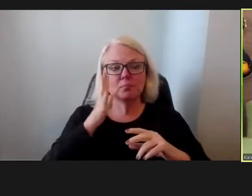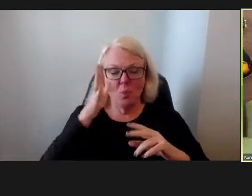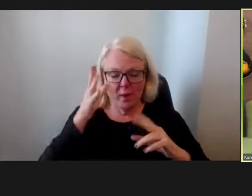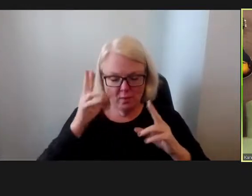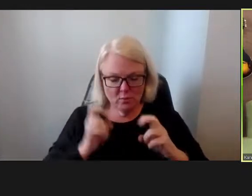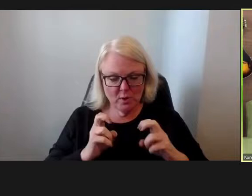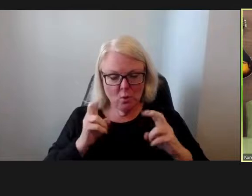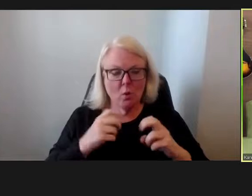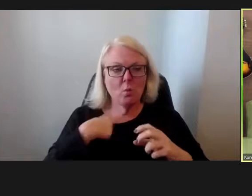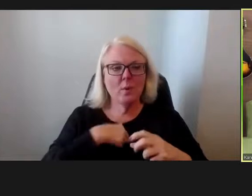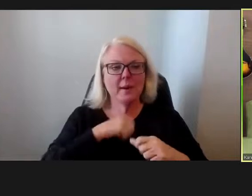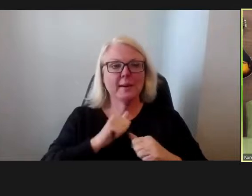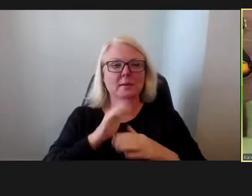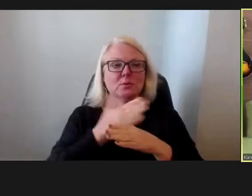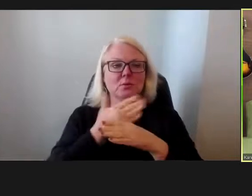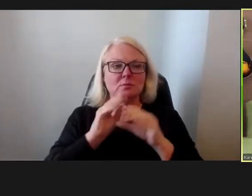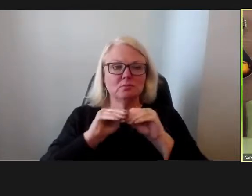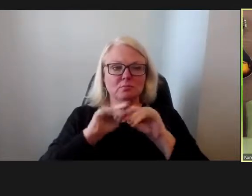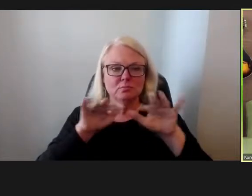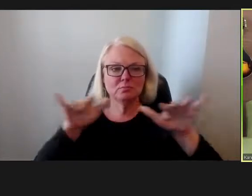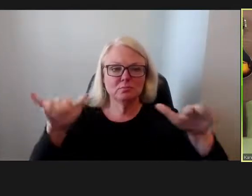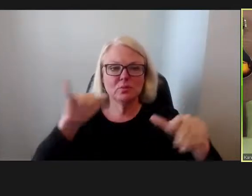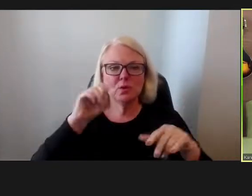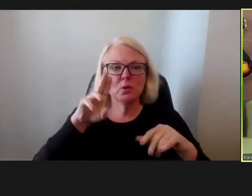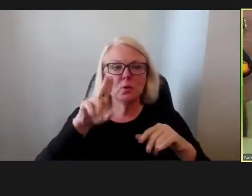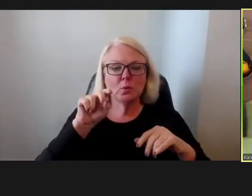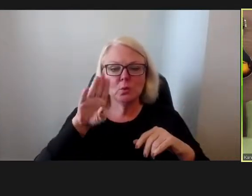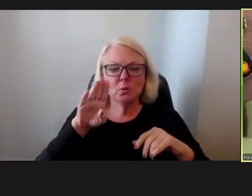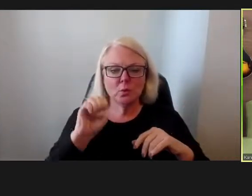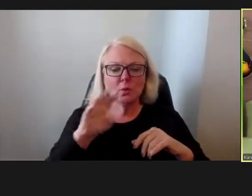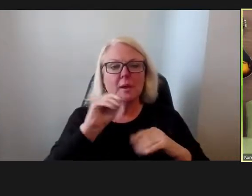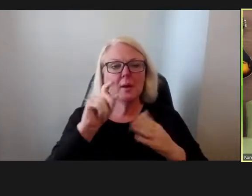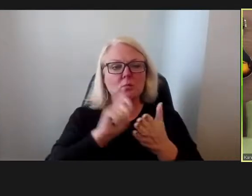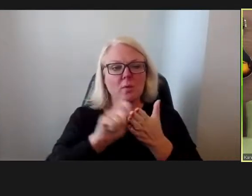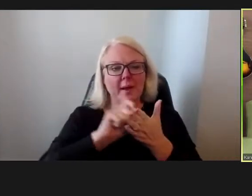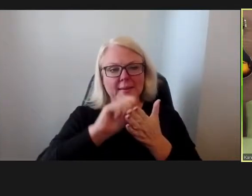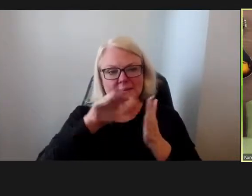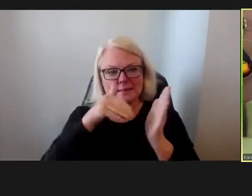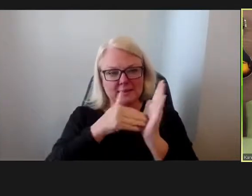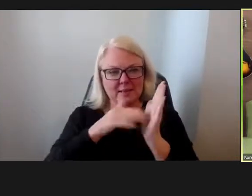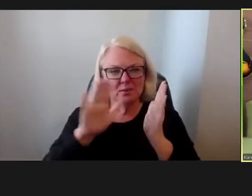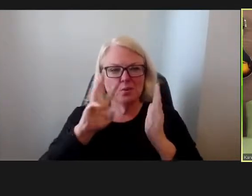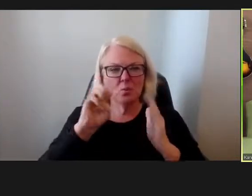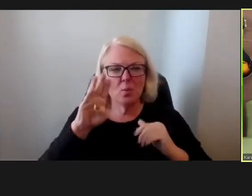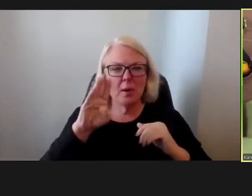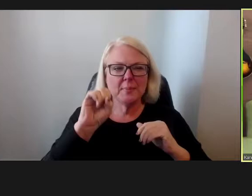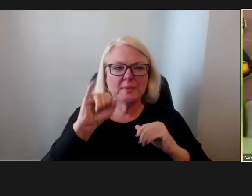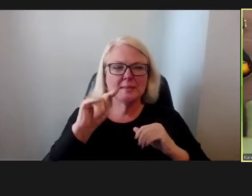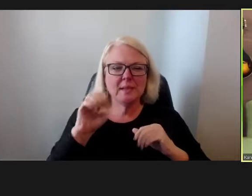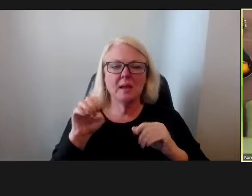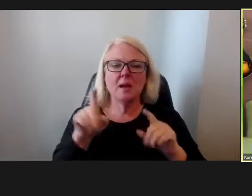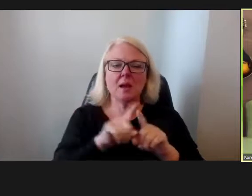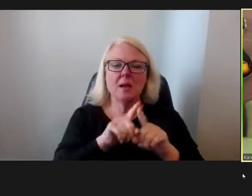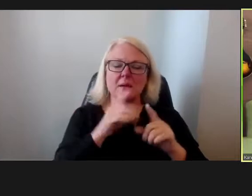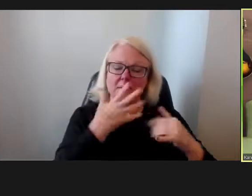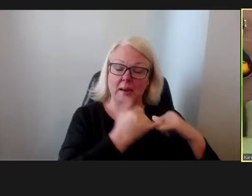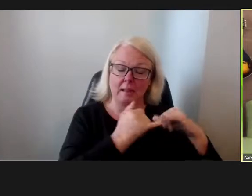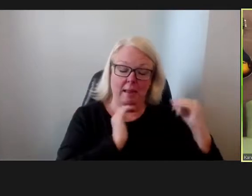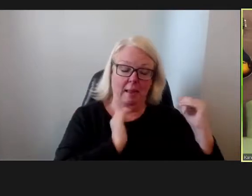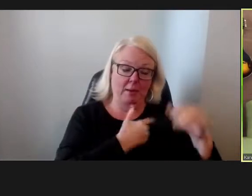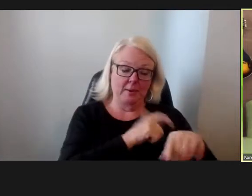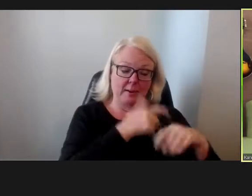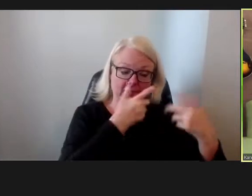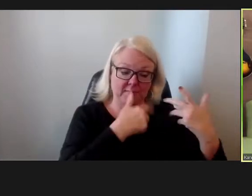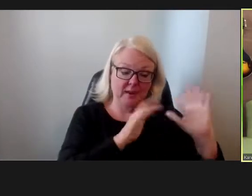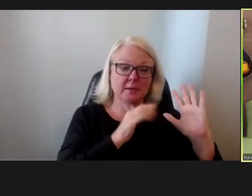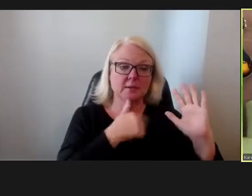event asynchronously via our YouTube channel and our Writing Center's website. And lastly, after our time together ends, we